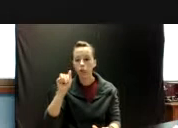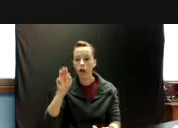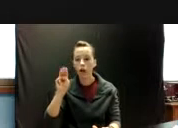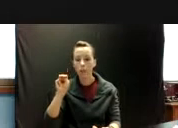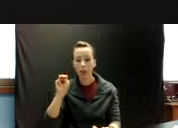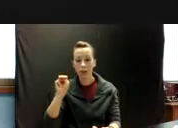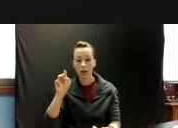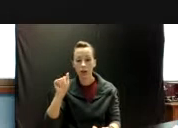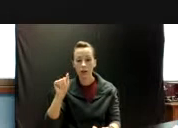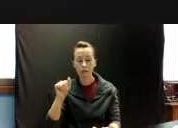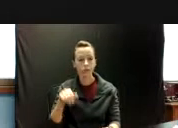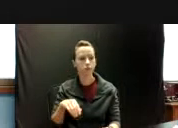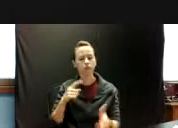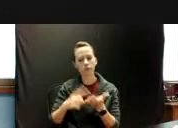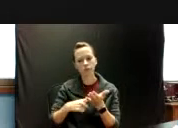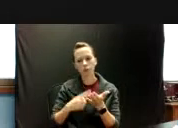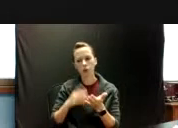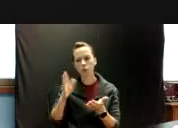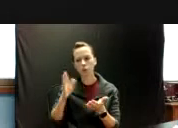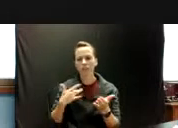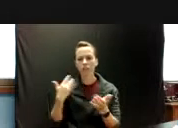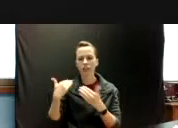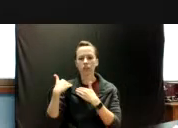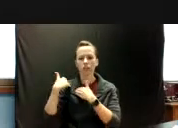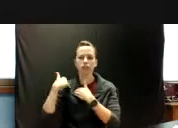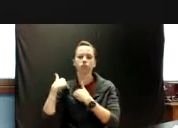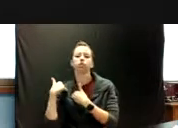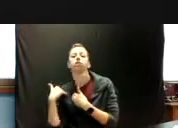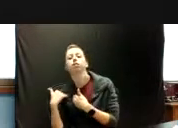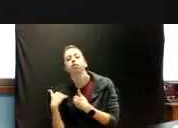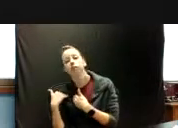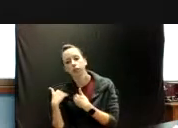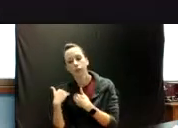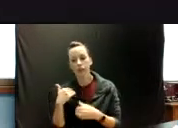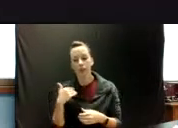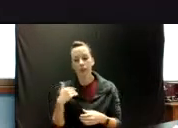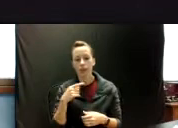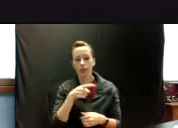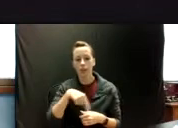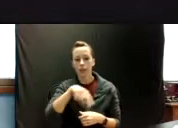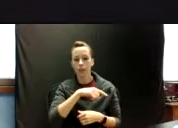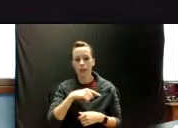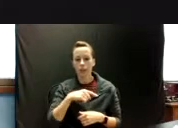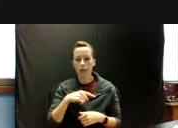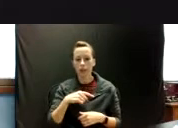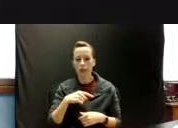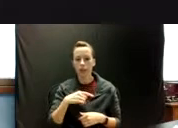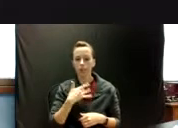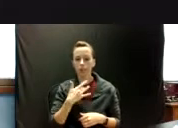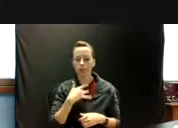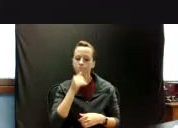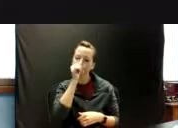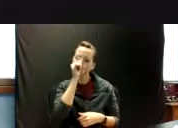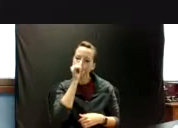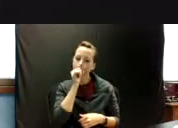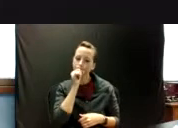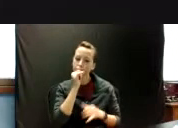literally feel that burden so much, it's almost like they are enduring that same trauma